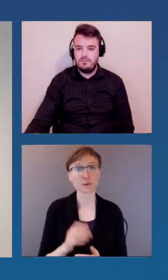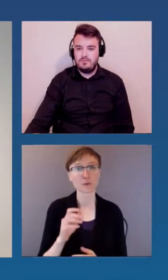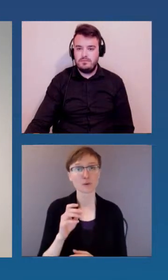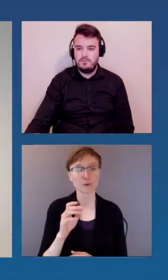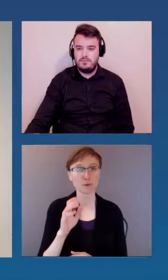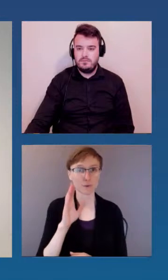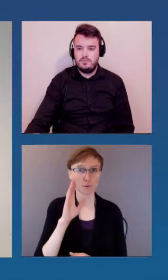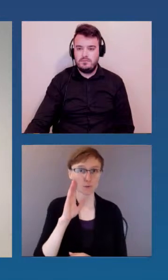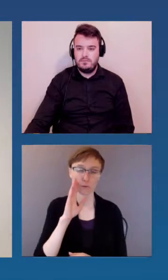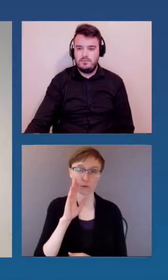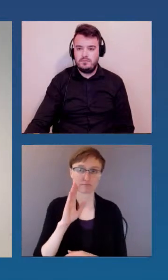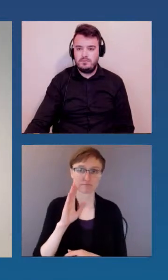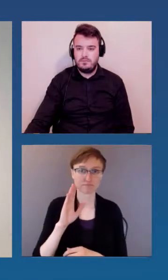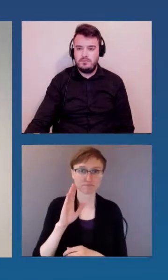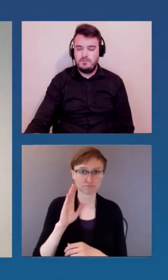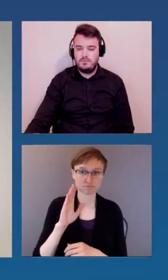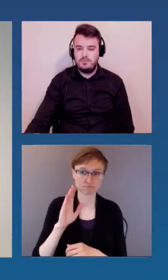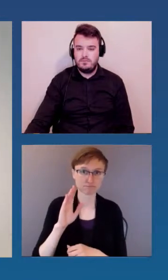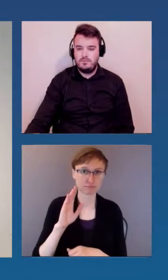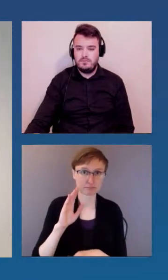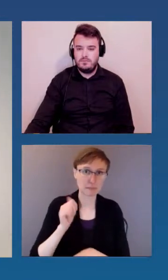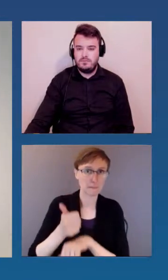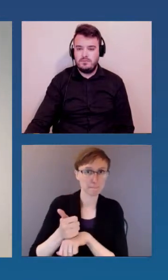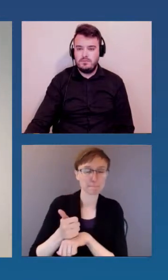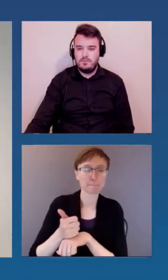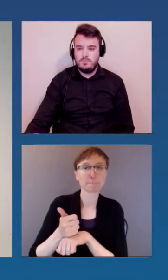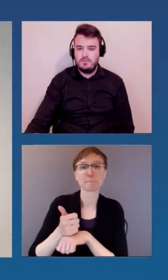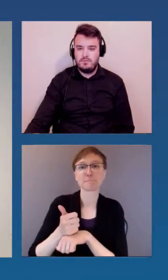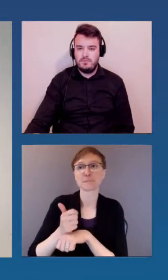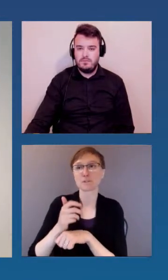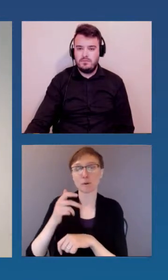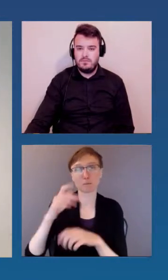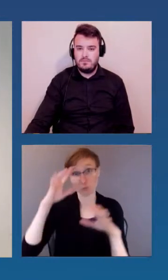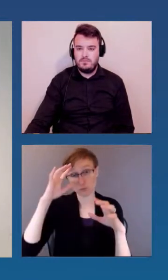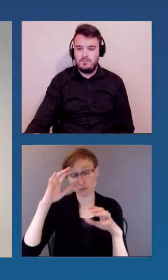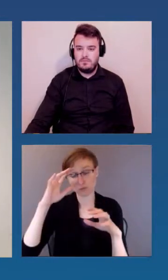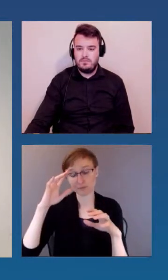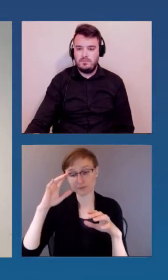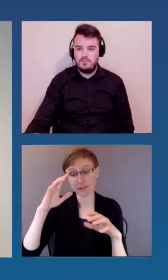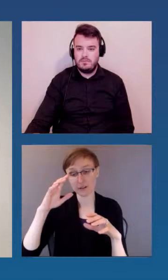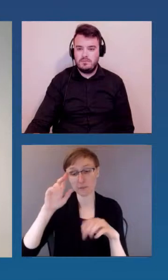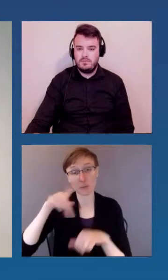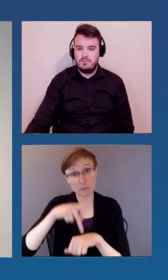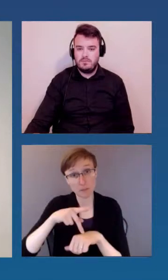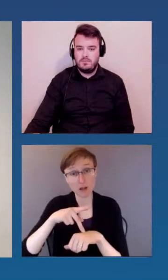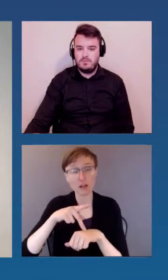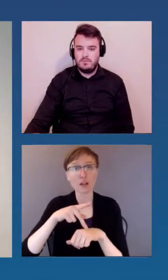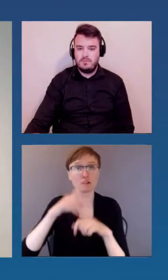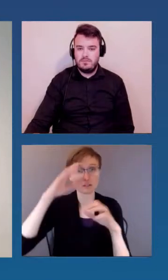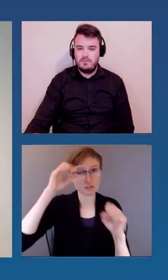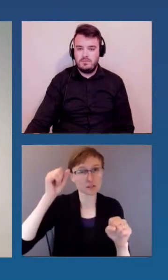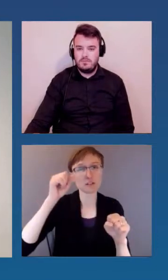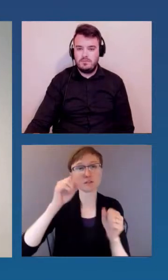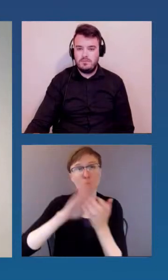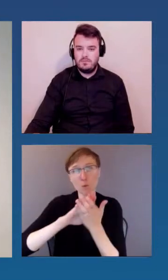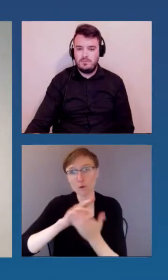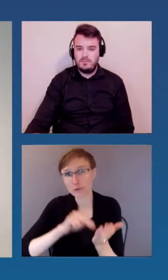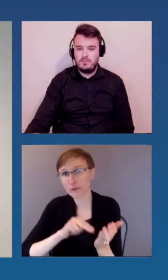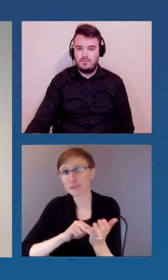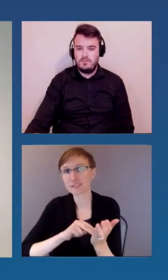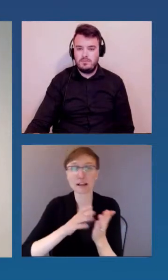able to see the benefit of cohorts. So when people are in one group and they're separate from another